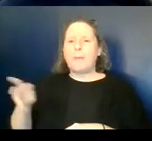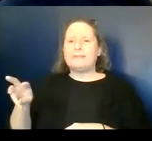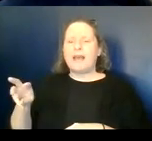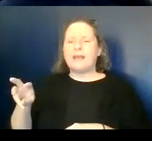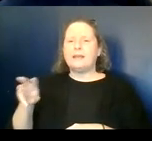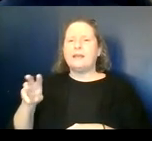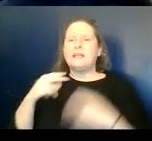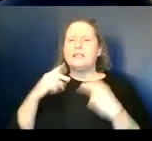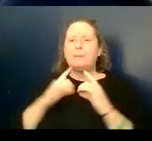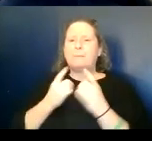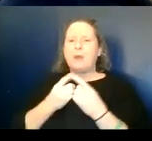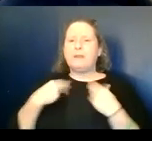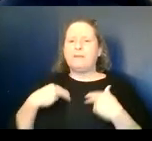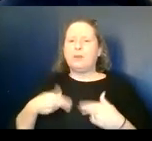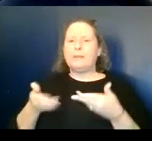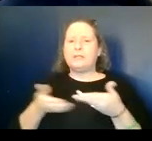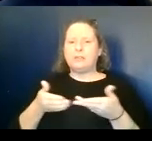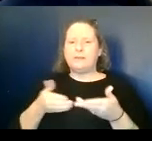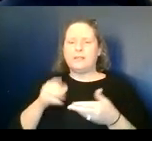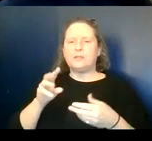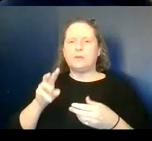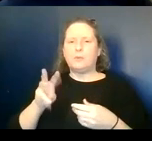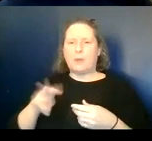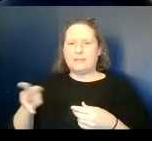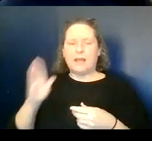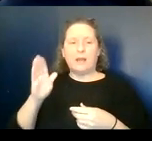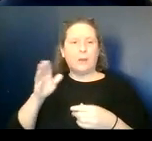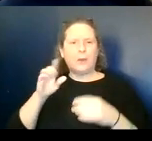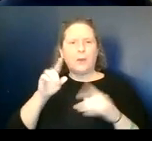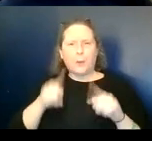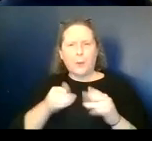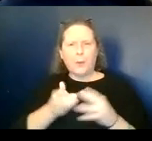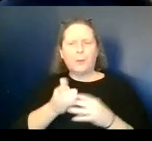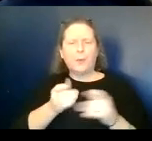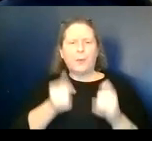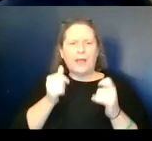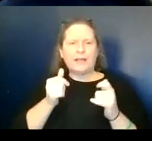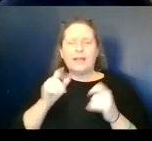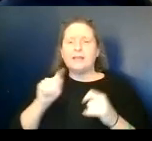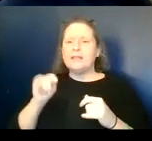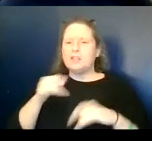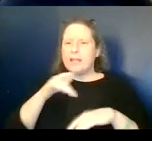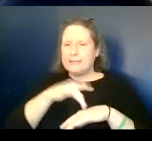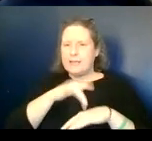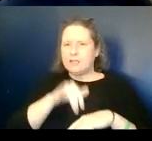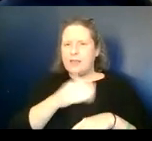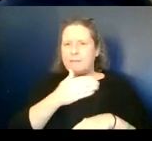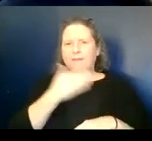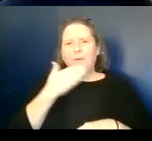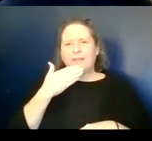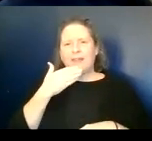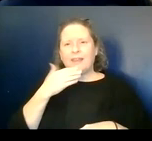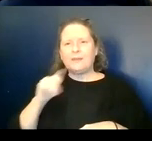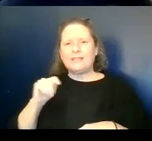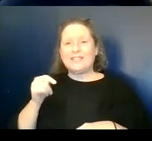I'm just going to go through these slides kind of quickly. So TJ touched on this before, so thanks TJ. You're ahead